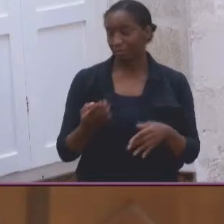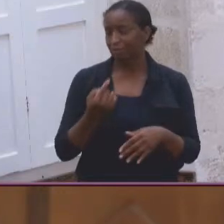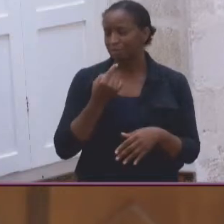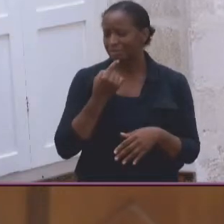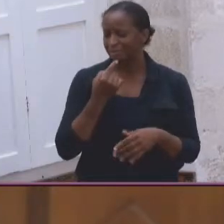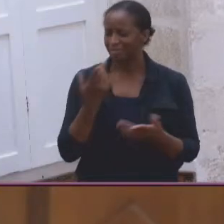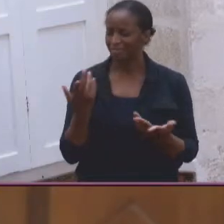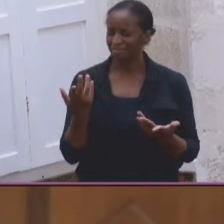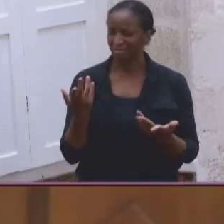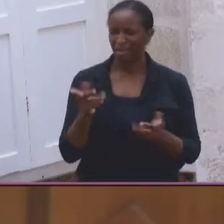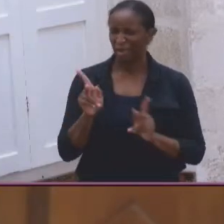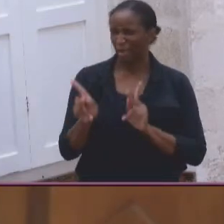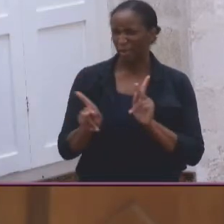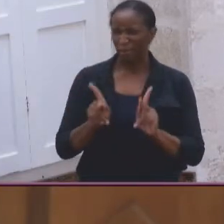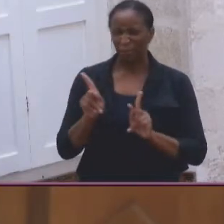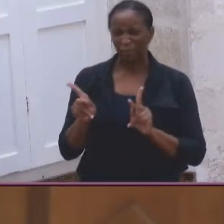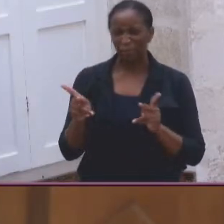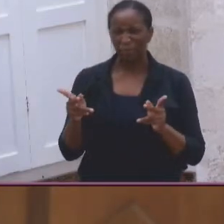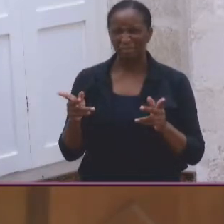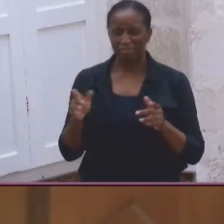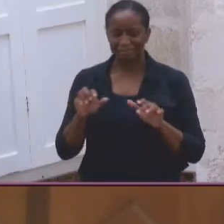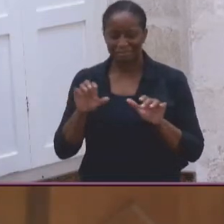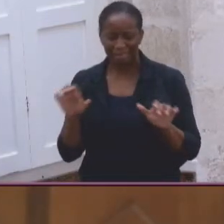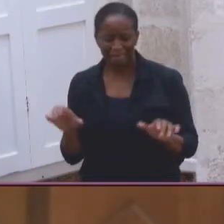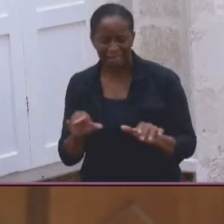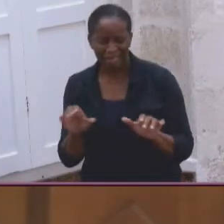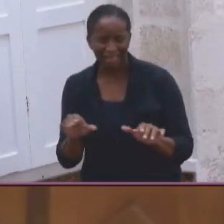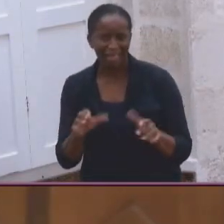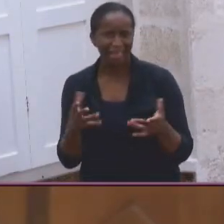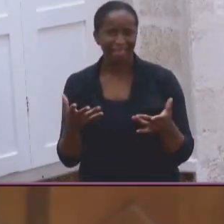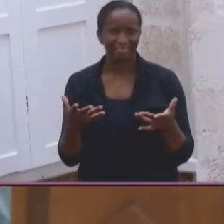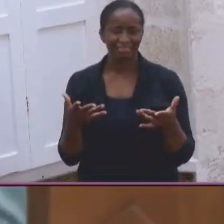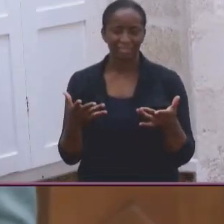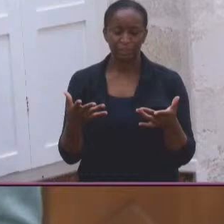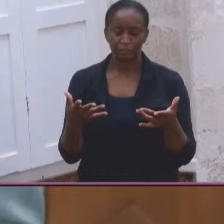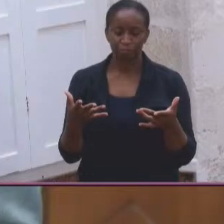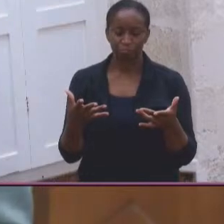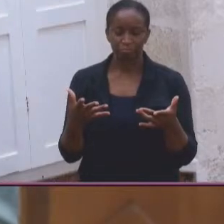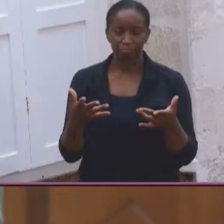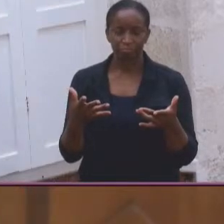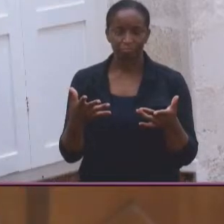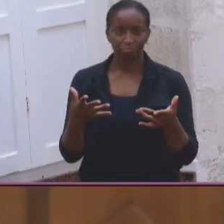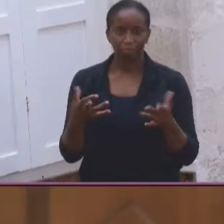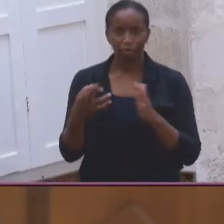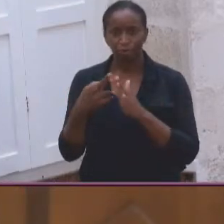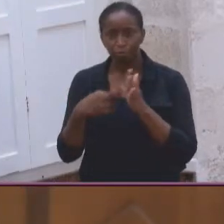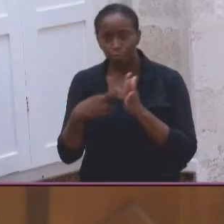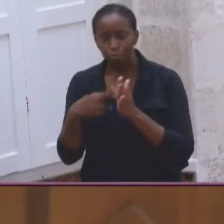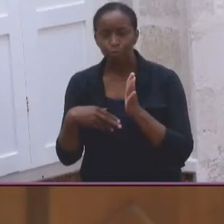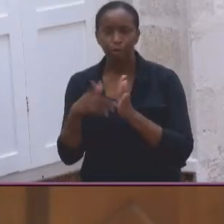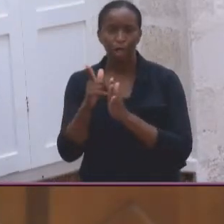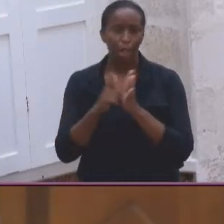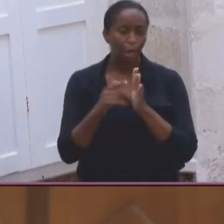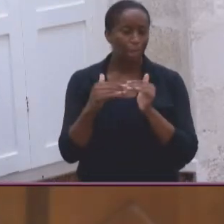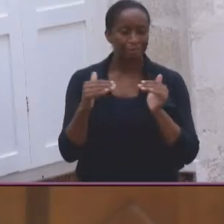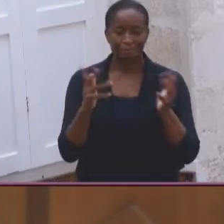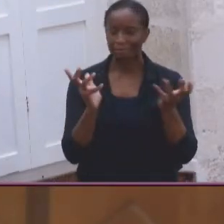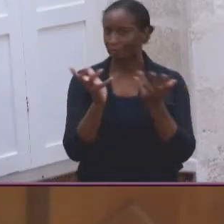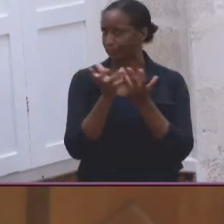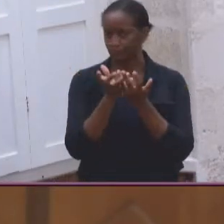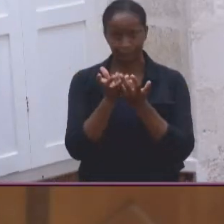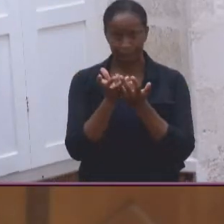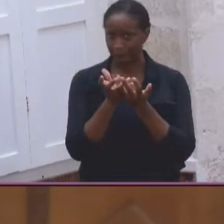I want to take our minds back to the schools. I'm sure Senator Monroe Knight will understand what I'm saying.